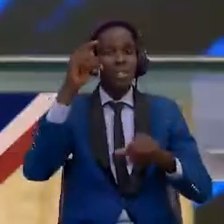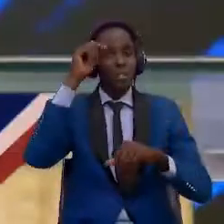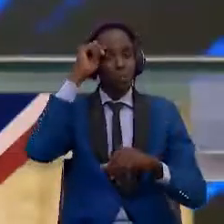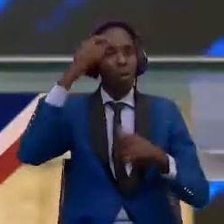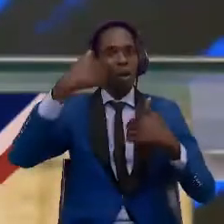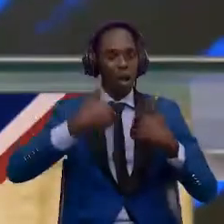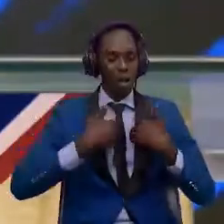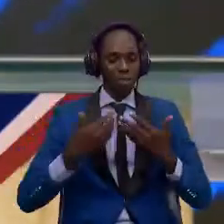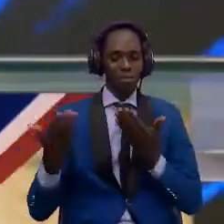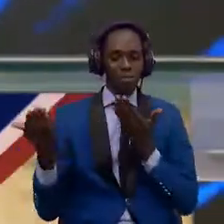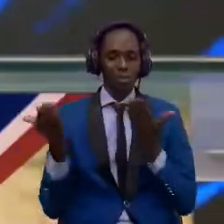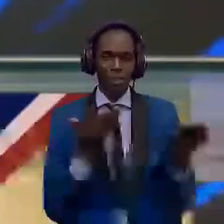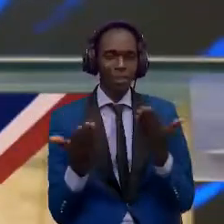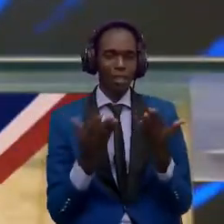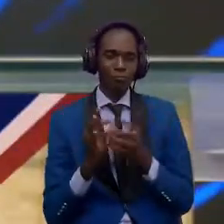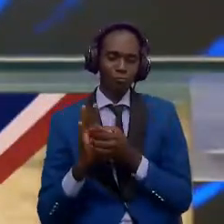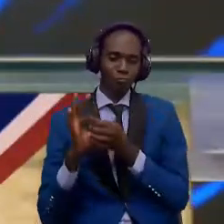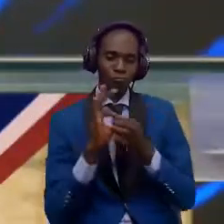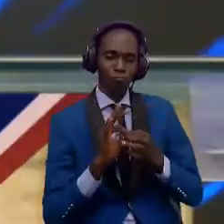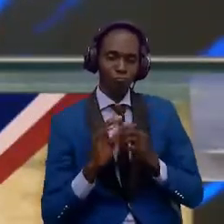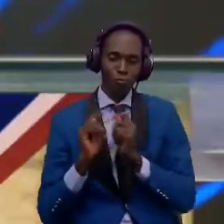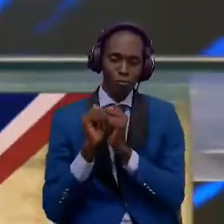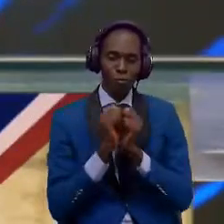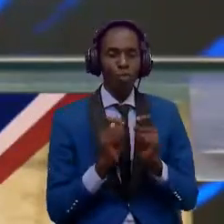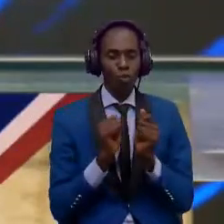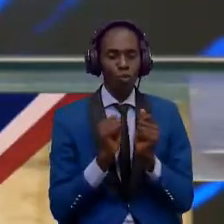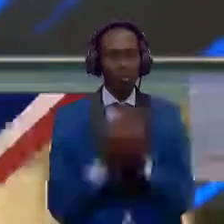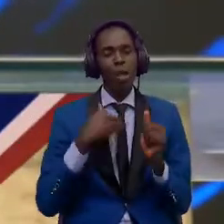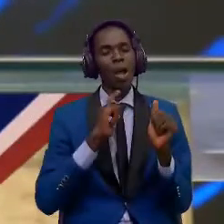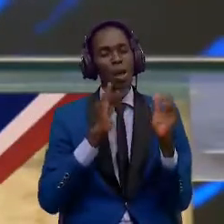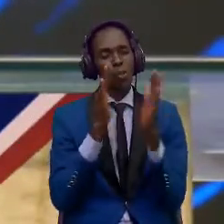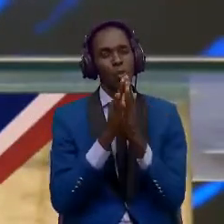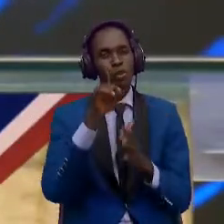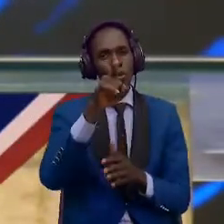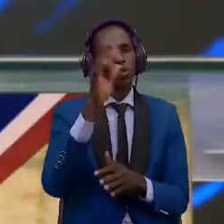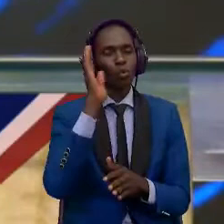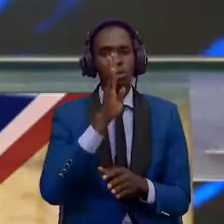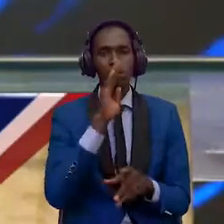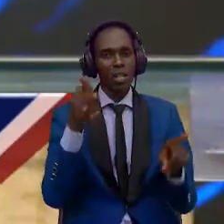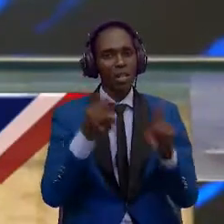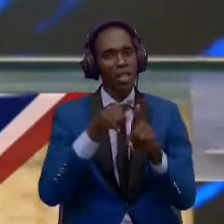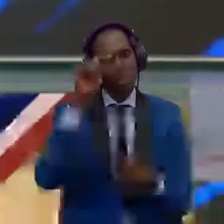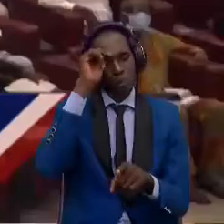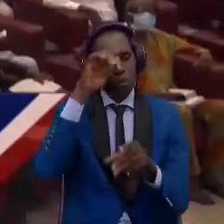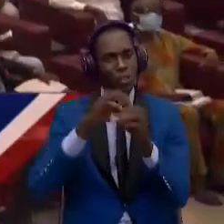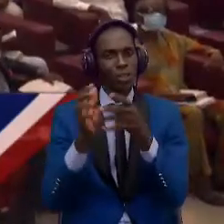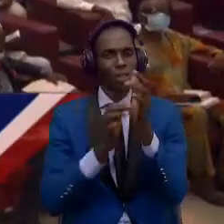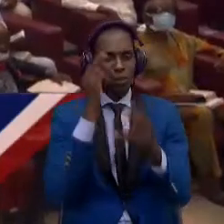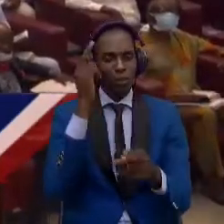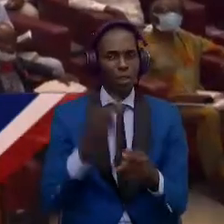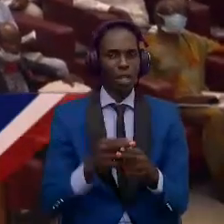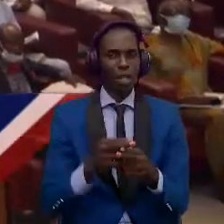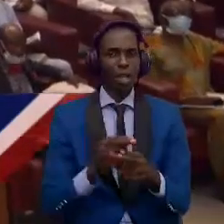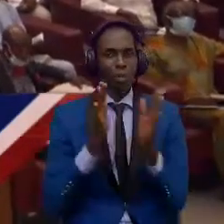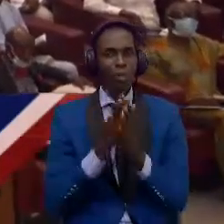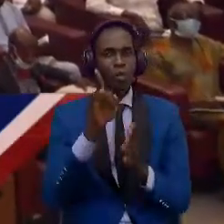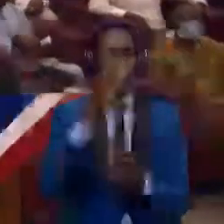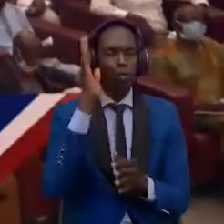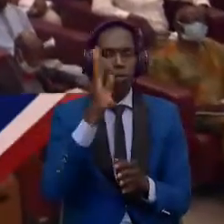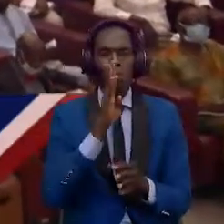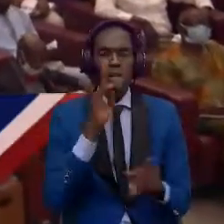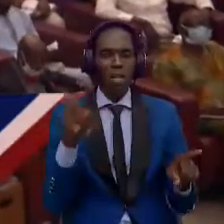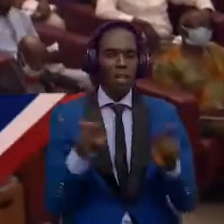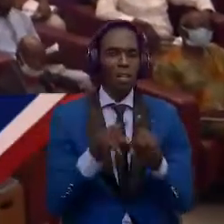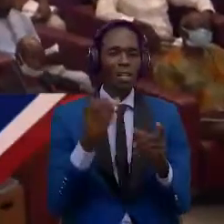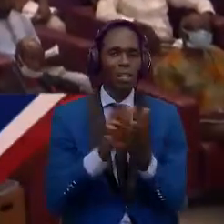the gospel. I pray you'll be such a man. I pray you'll be such a woman, and such